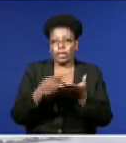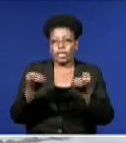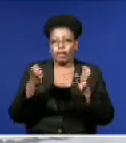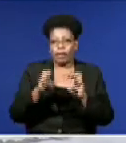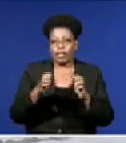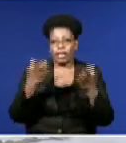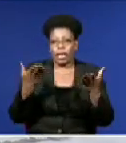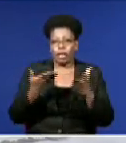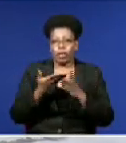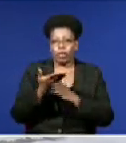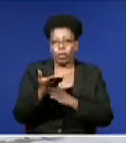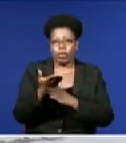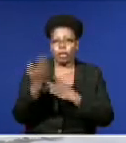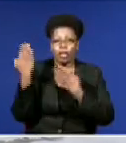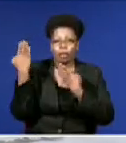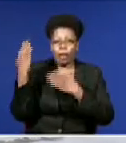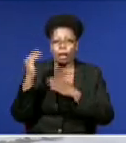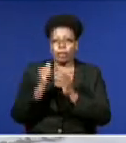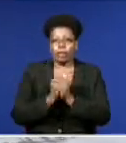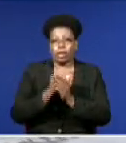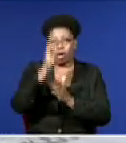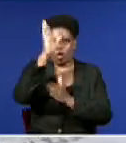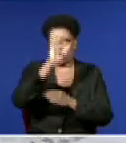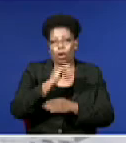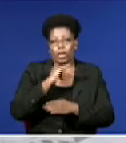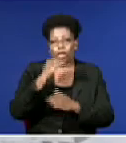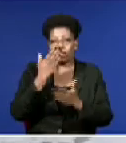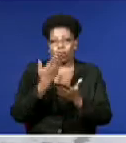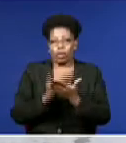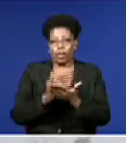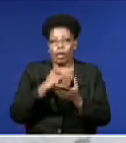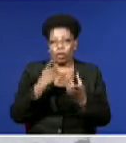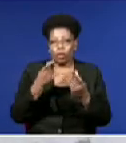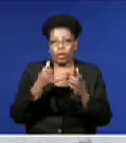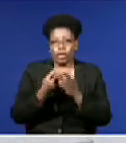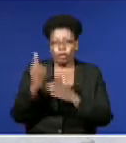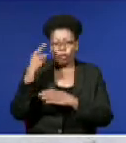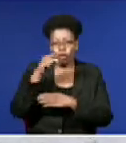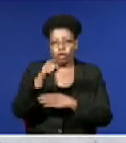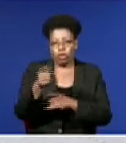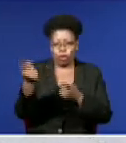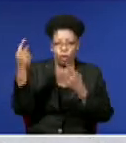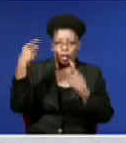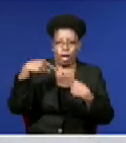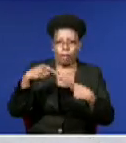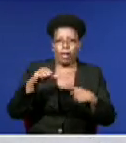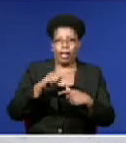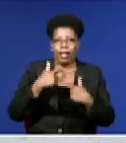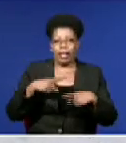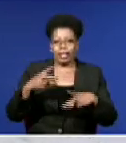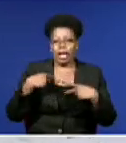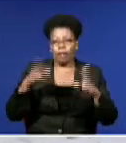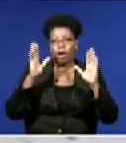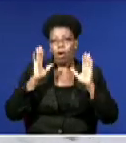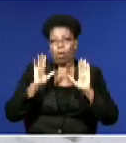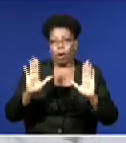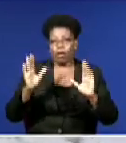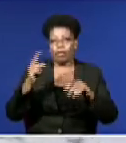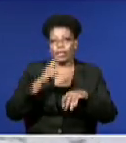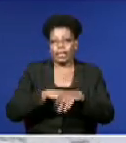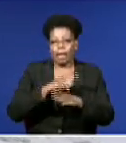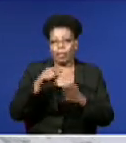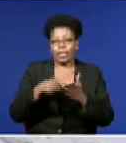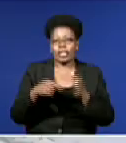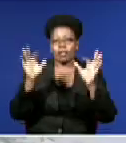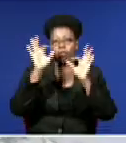here throughout the Bahamas. God is good, and I'm going to be doing it for you folks. So come on out. Let's have a wonderful time this